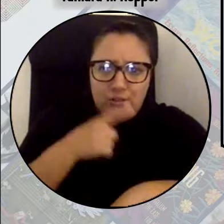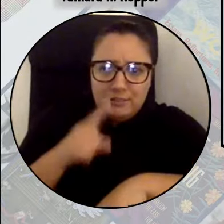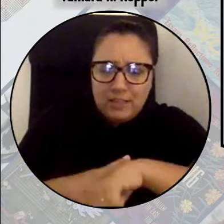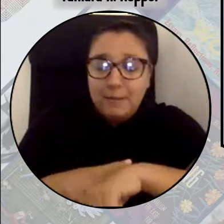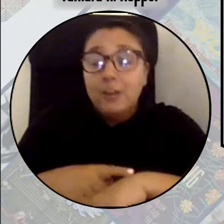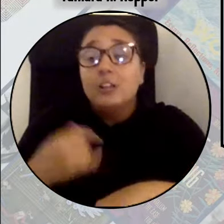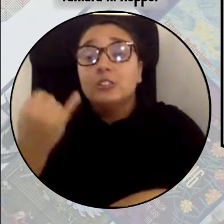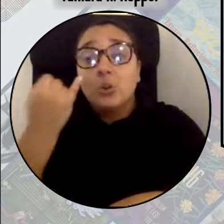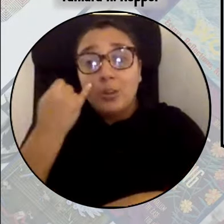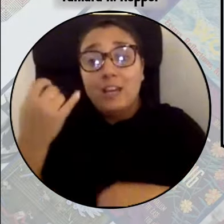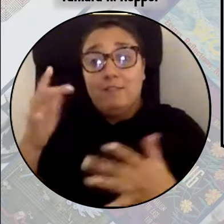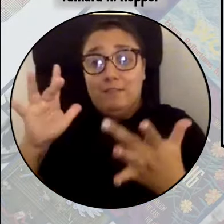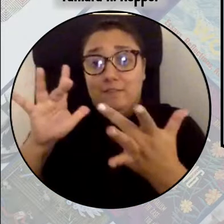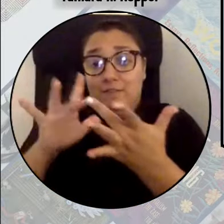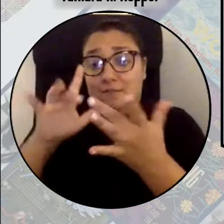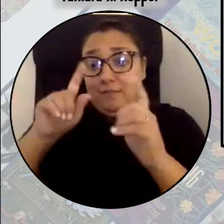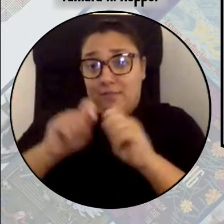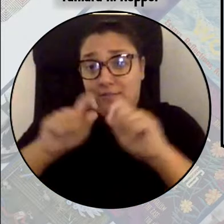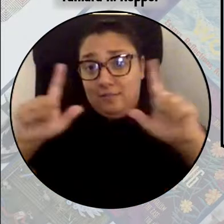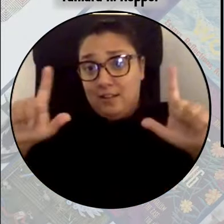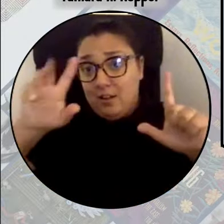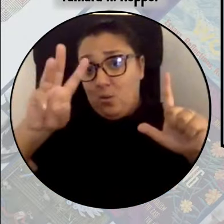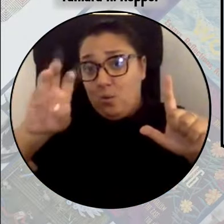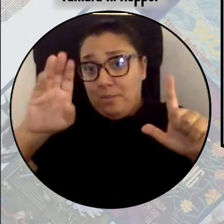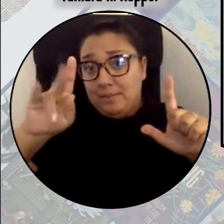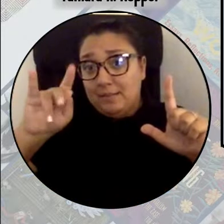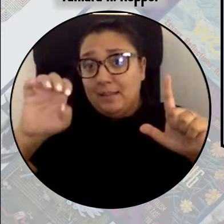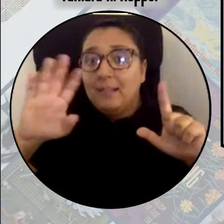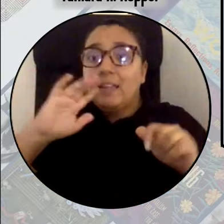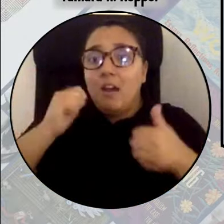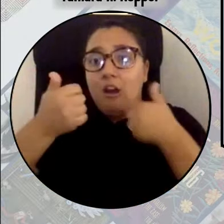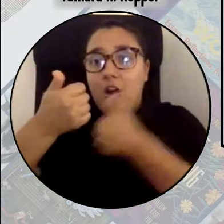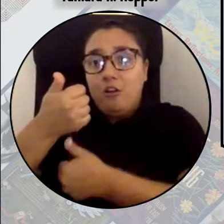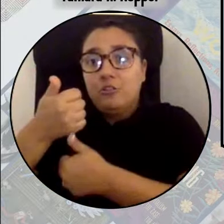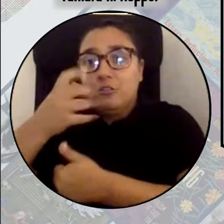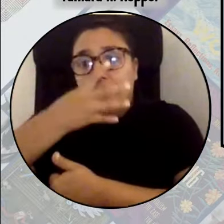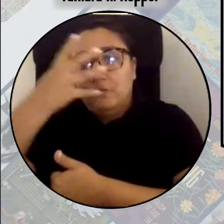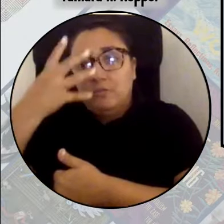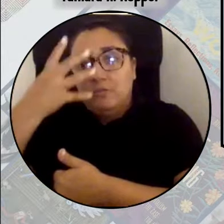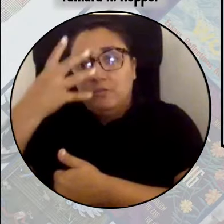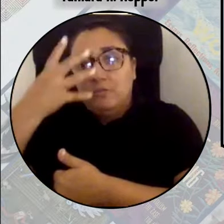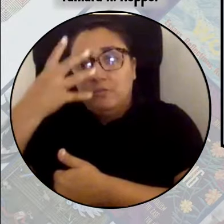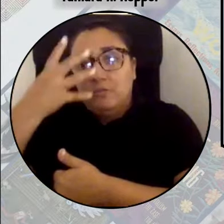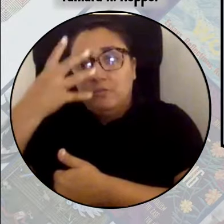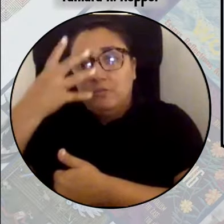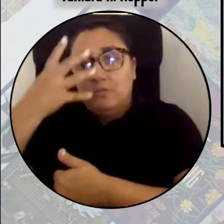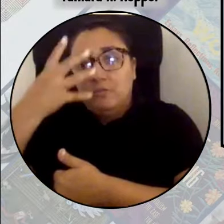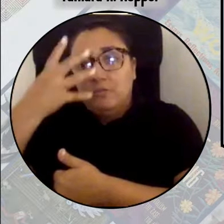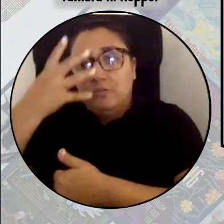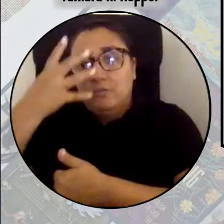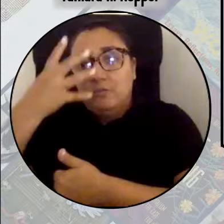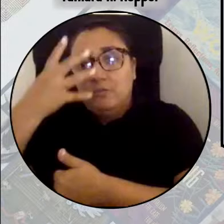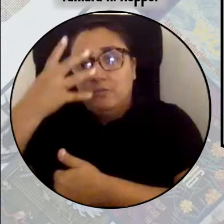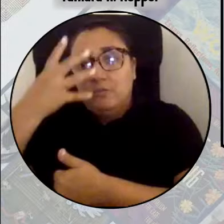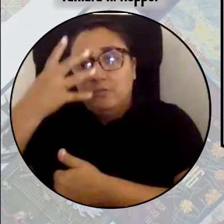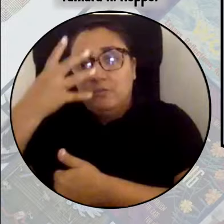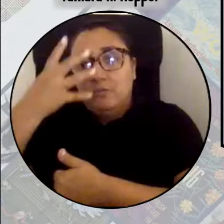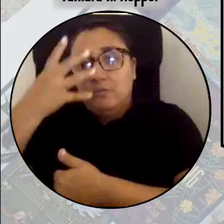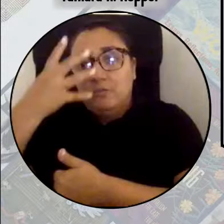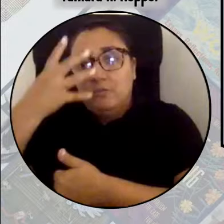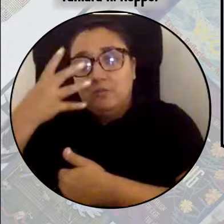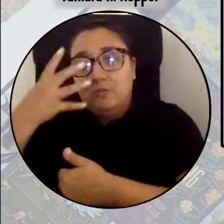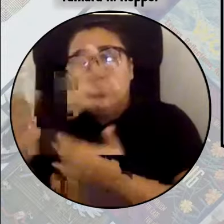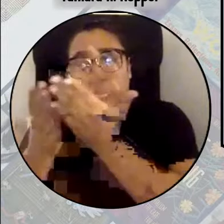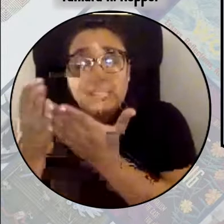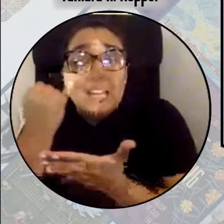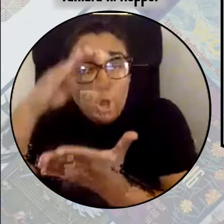under the U.S. Citizenship and Immigration Services. So if you want to learn about this program and you want to learn about what countries, right? And so there are